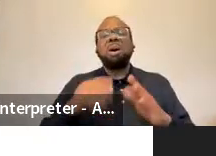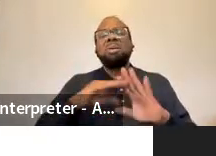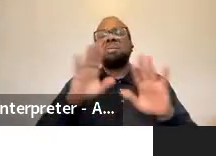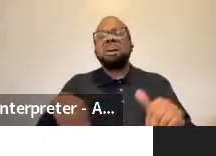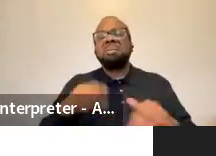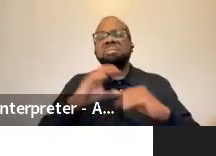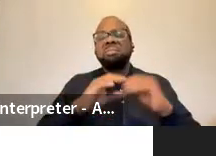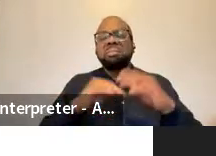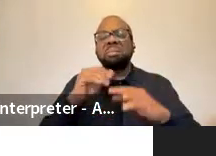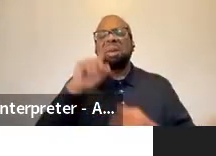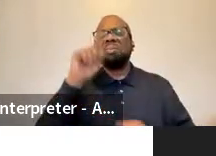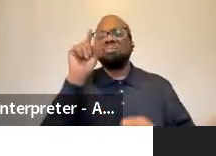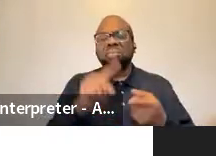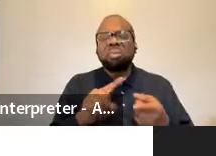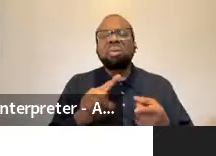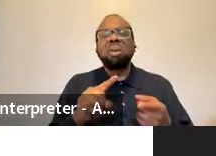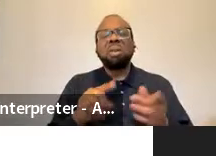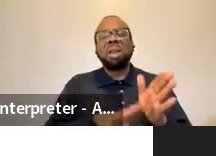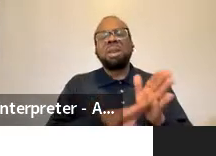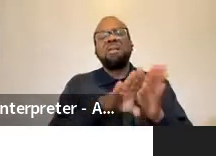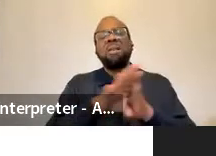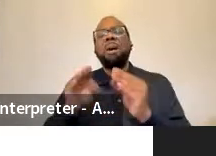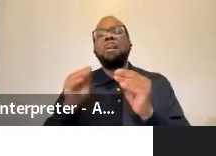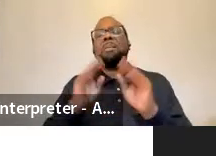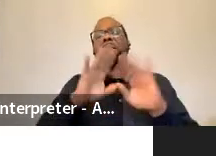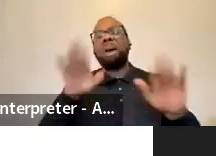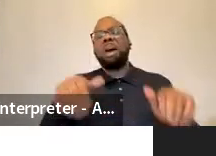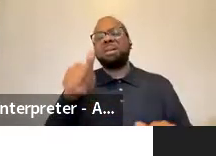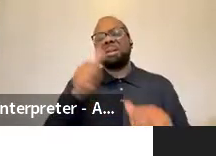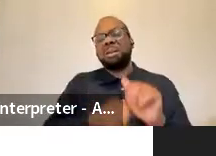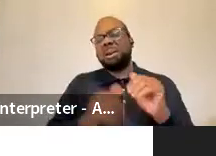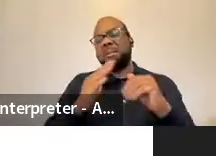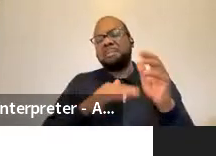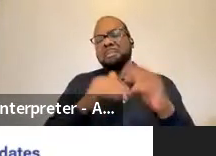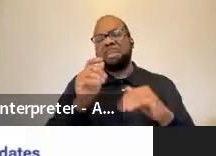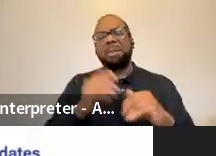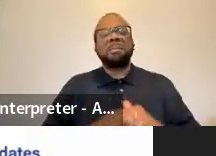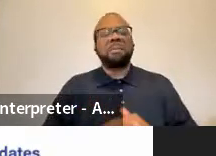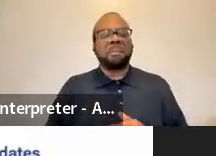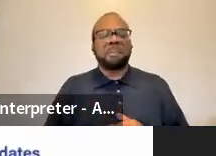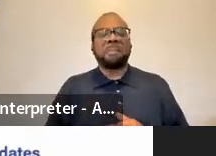development of more homes in each new building. Next slide, please.